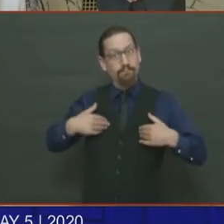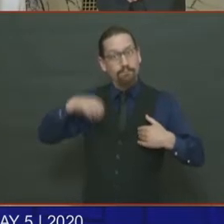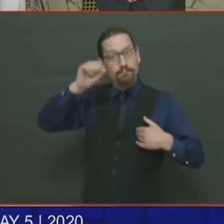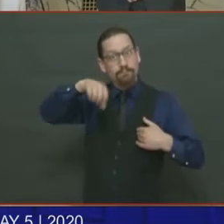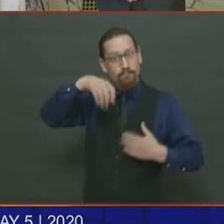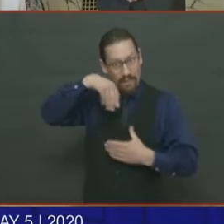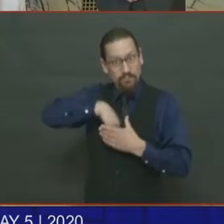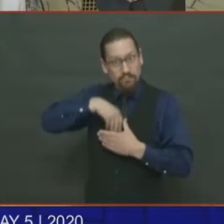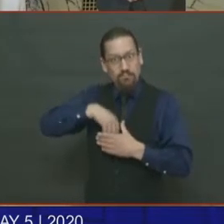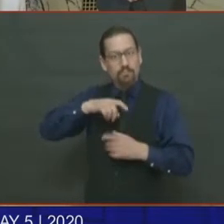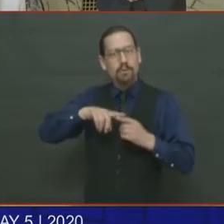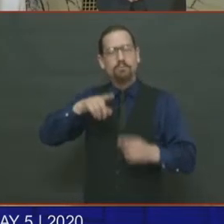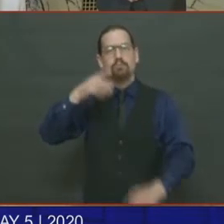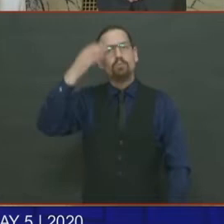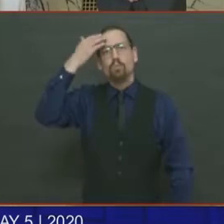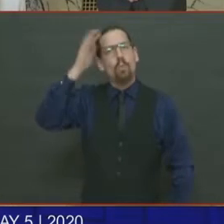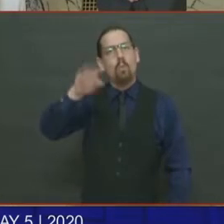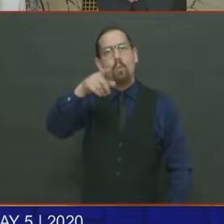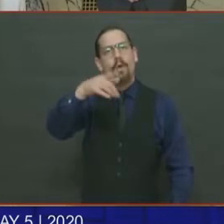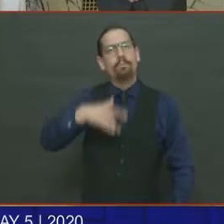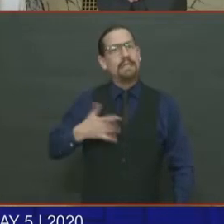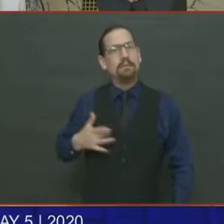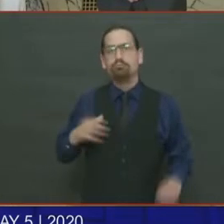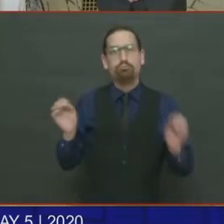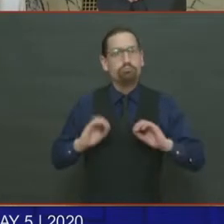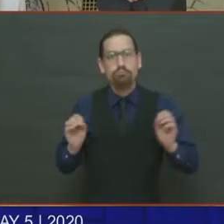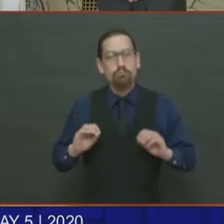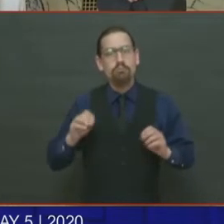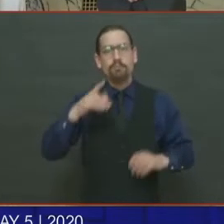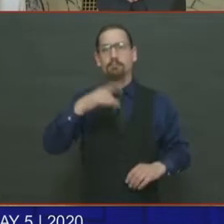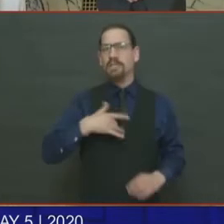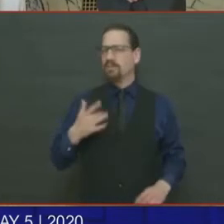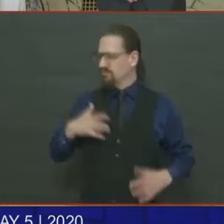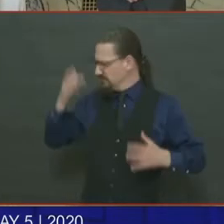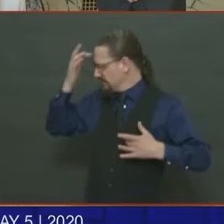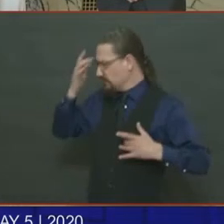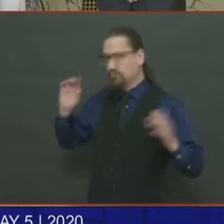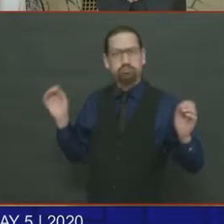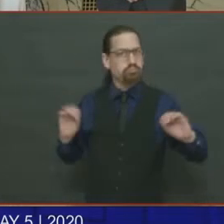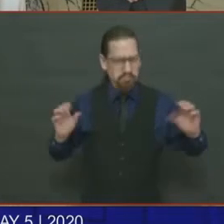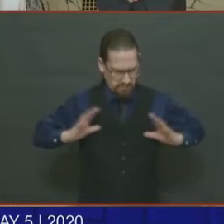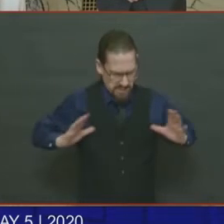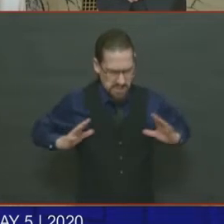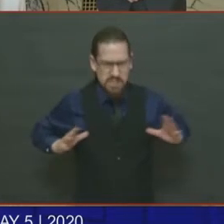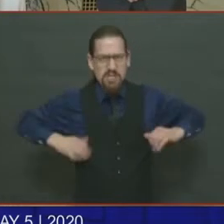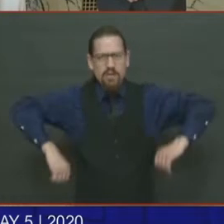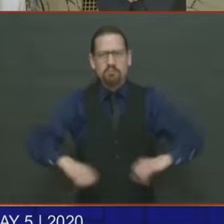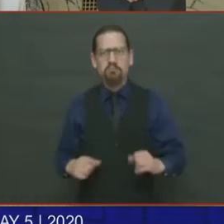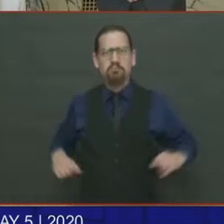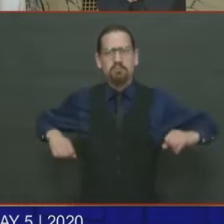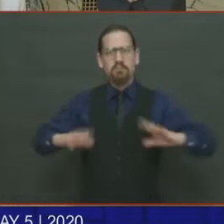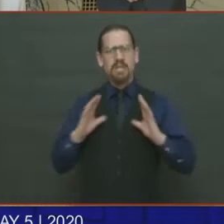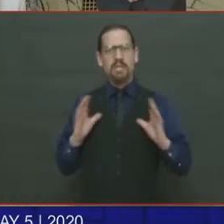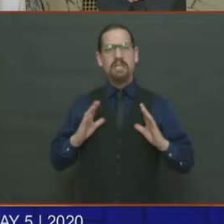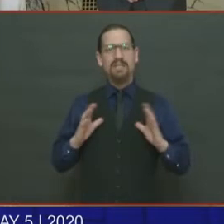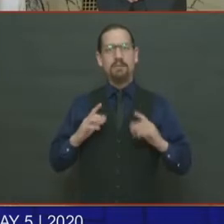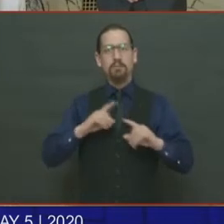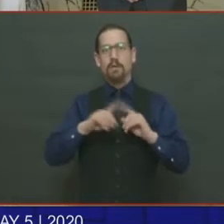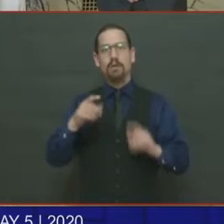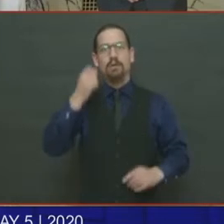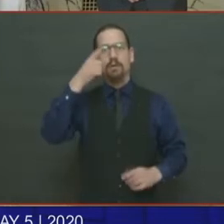sneezing, anything that you may do that can cause droplets to occur. Wearing some form of covering over your mouth and